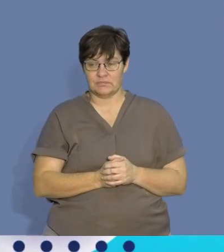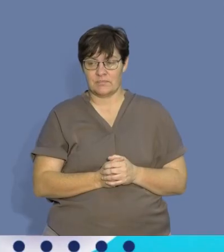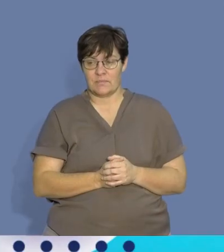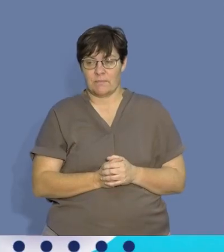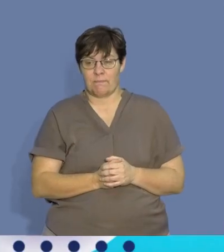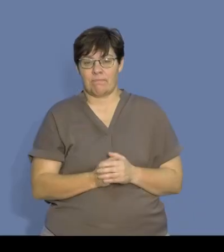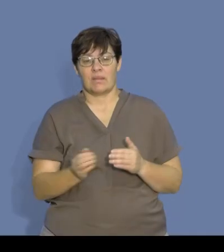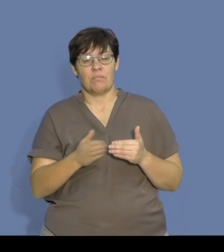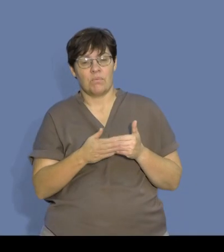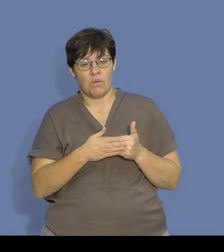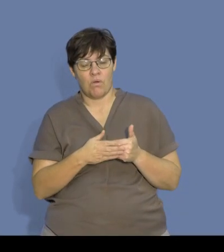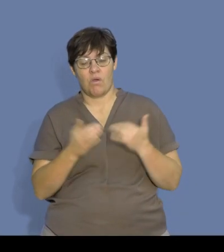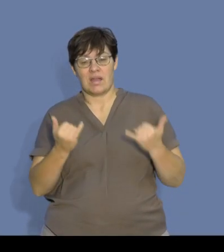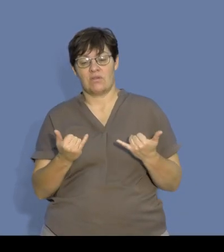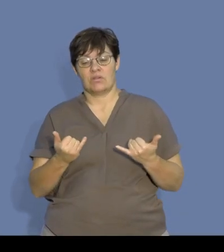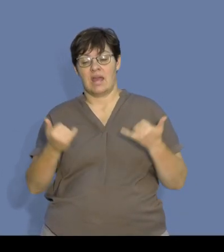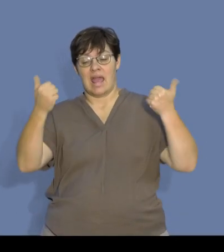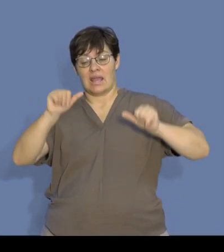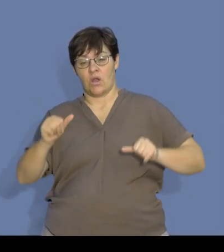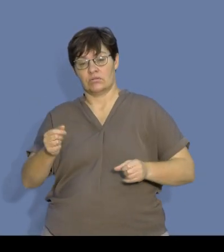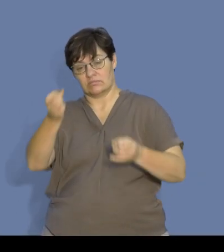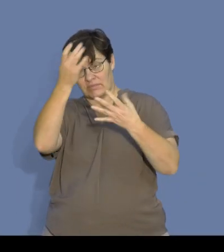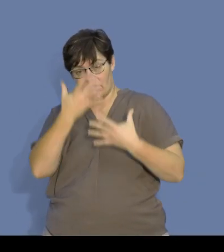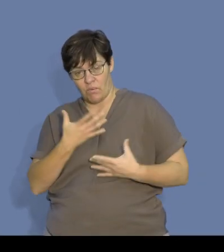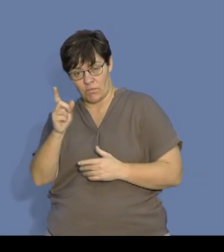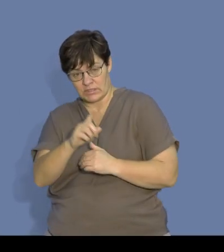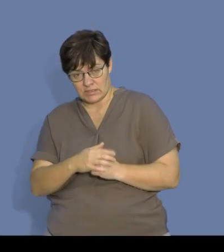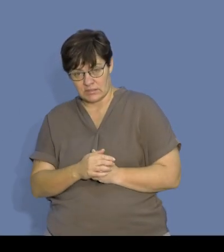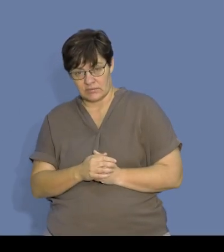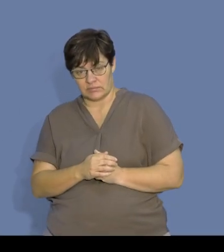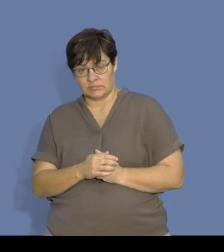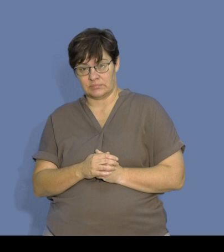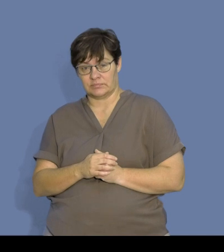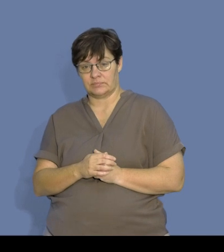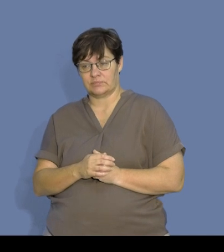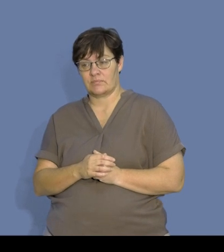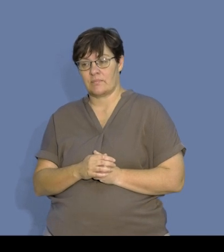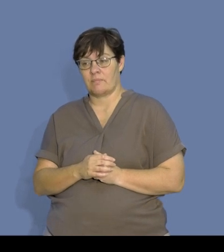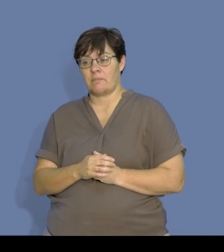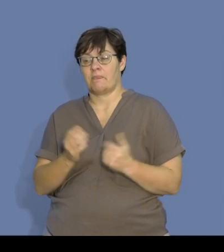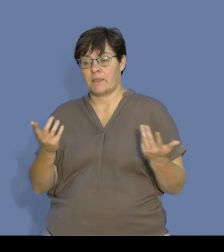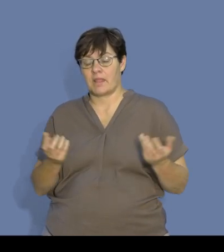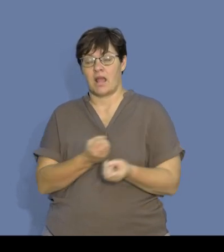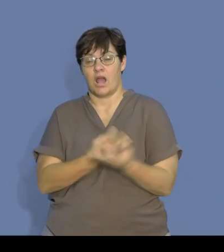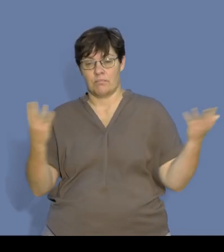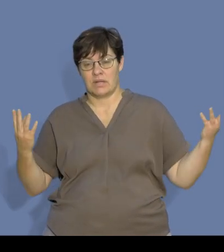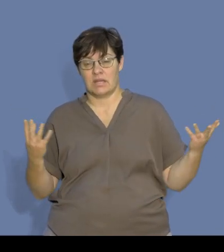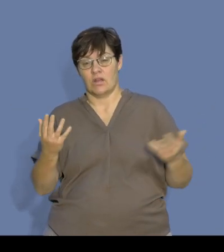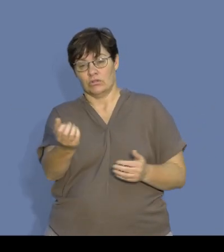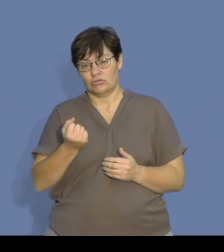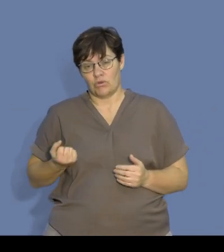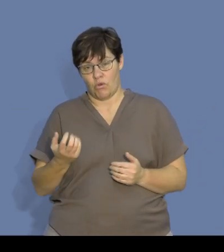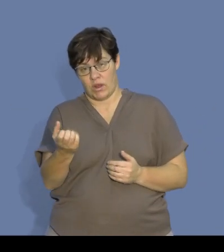explaining. Right, what else does the current account note indicate? It's going to also indicate the amount